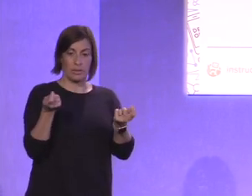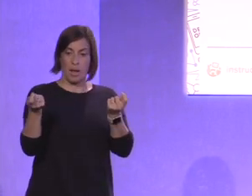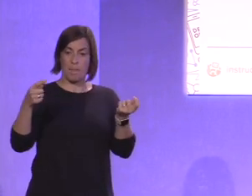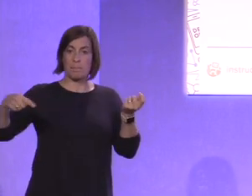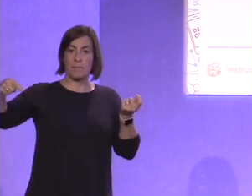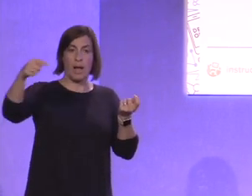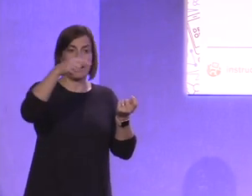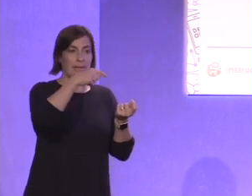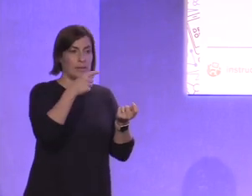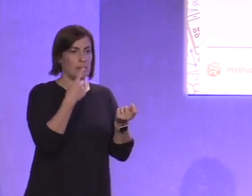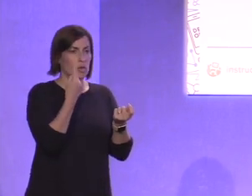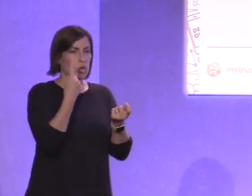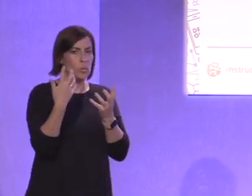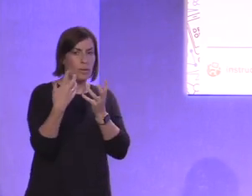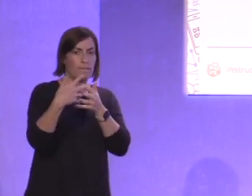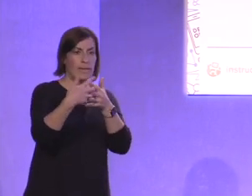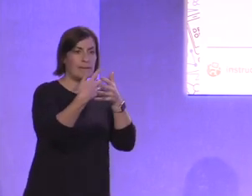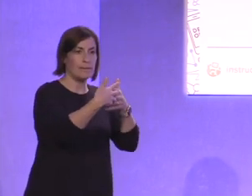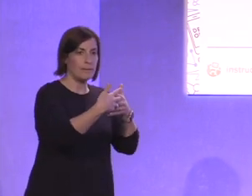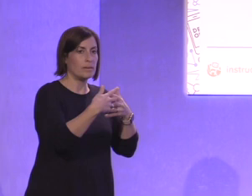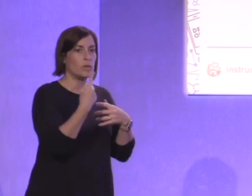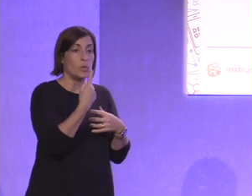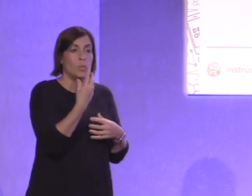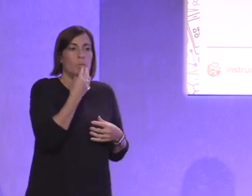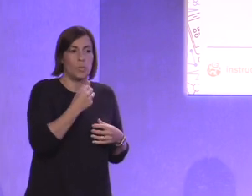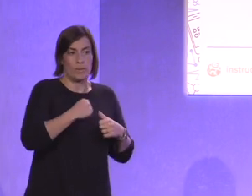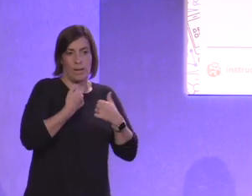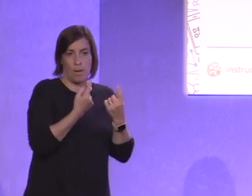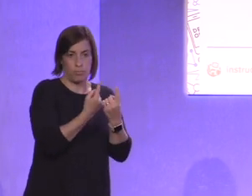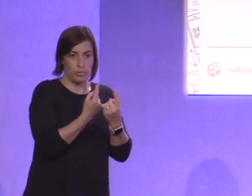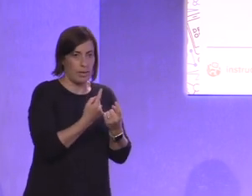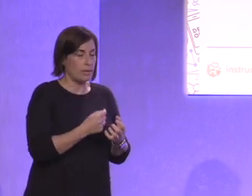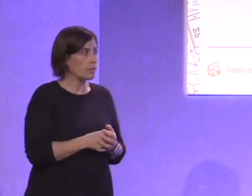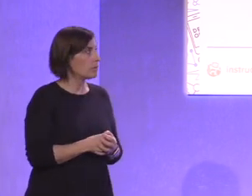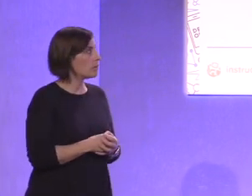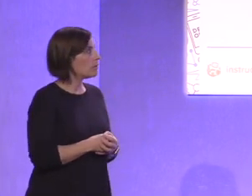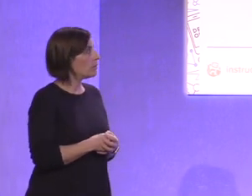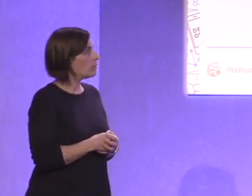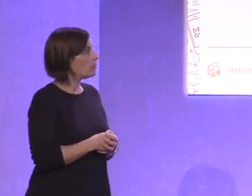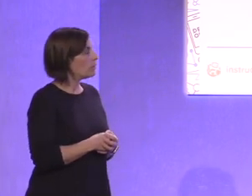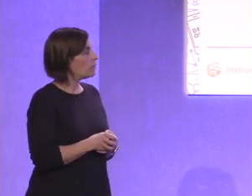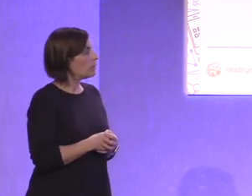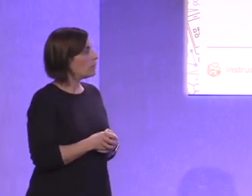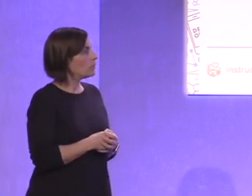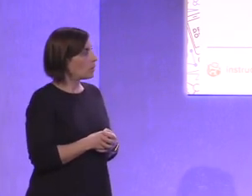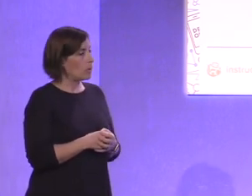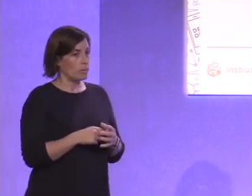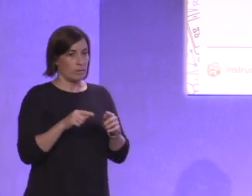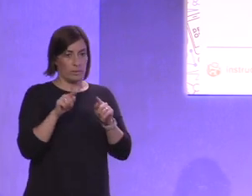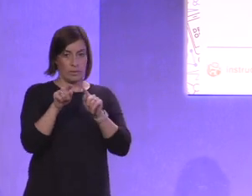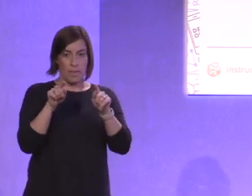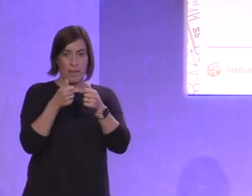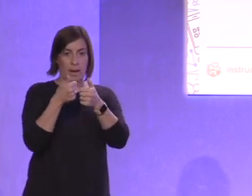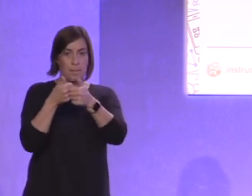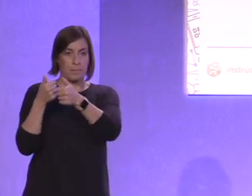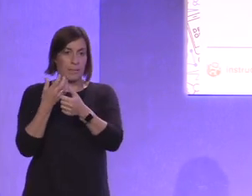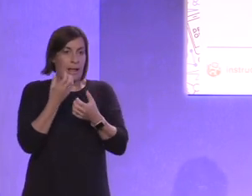reliability engineering, and I'll get to that. They have users that they want to retain, so they have